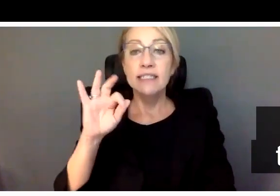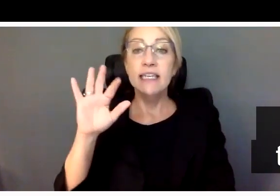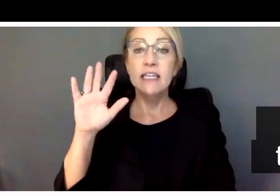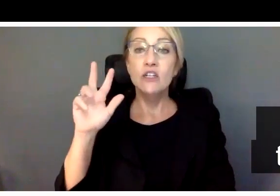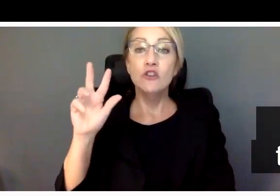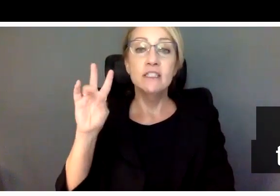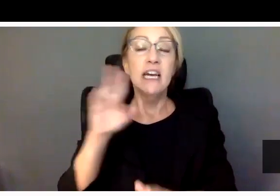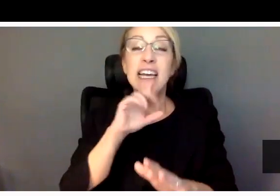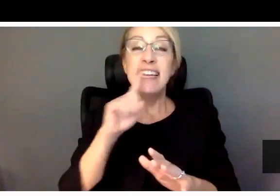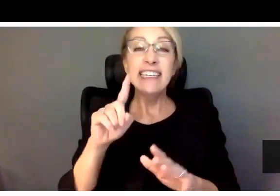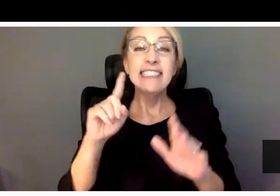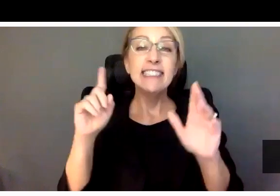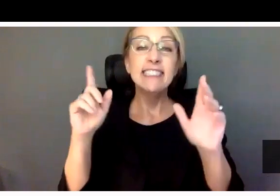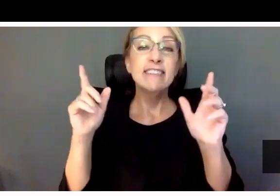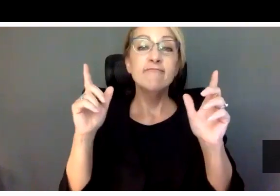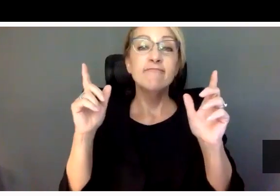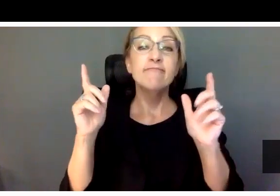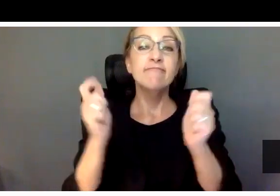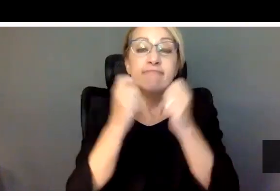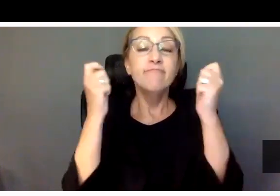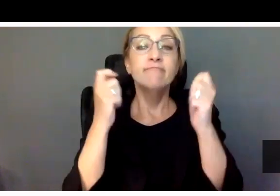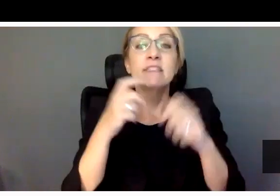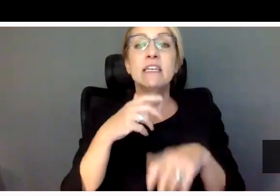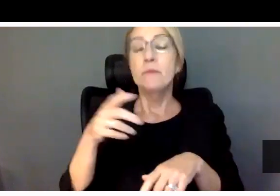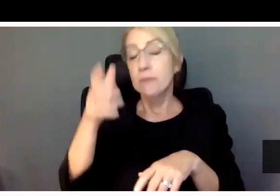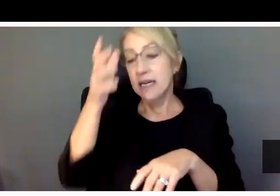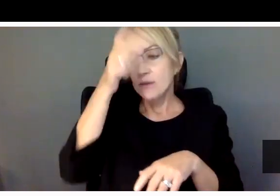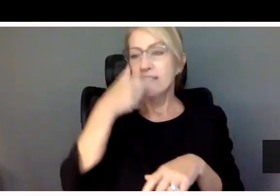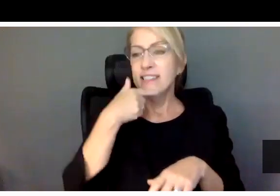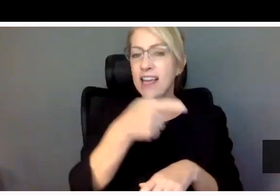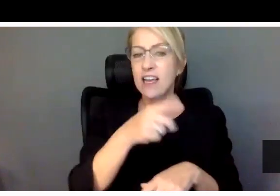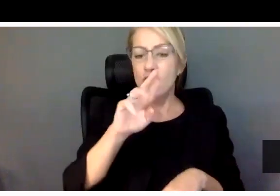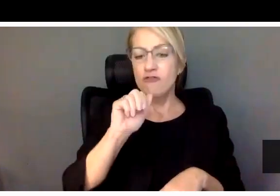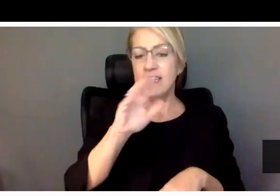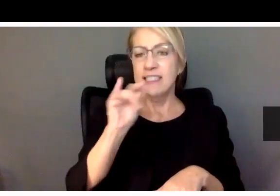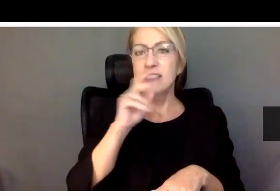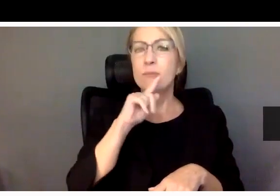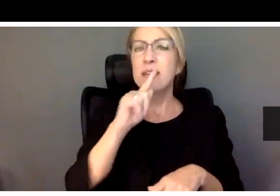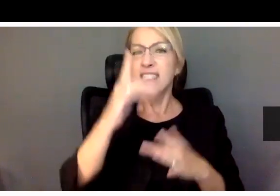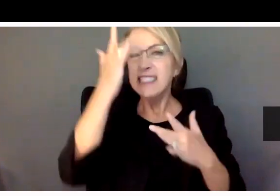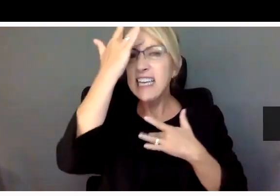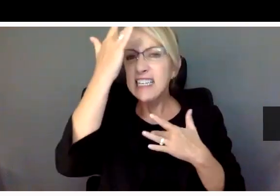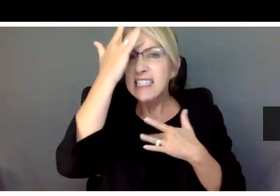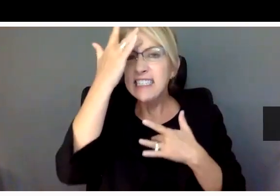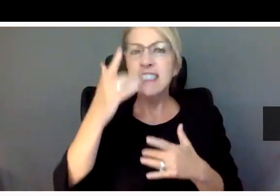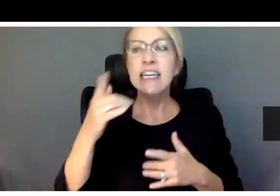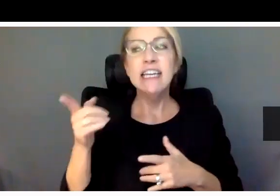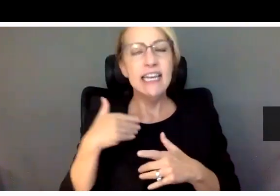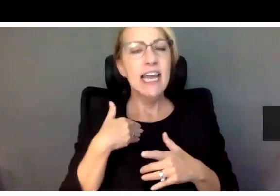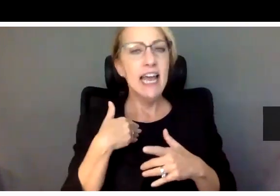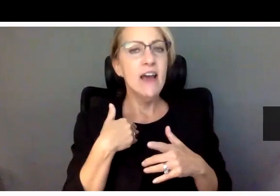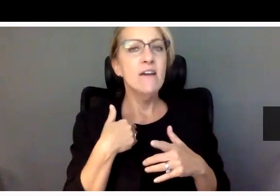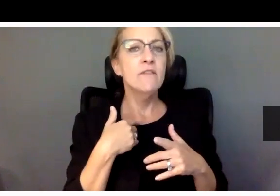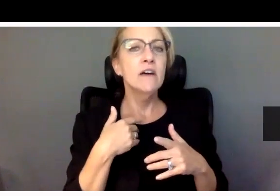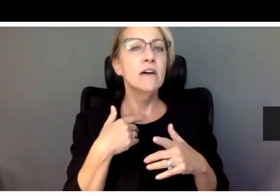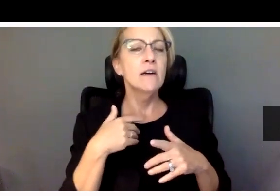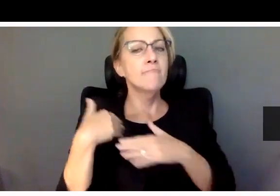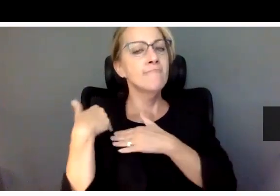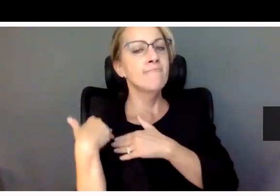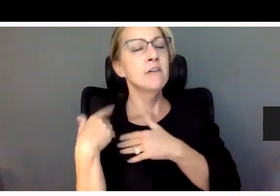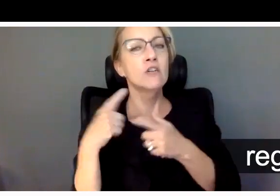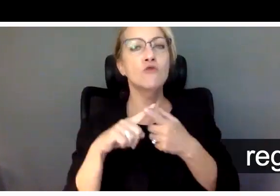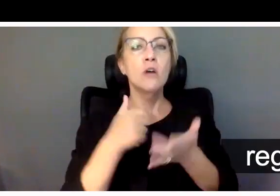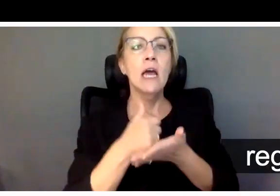sickness and that he had an obligation to help people. Daddy Boo was a dentist who